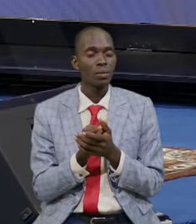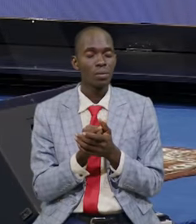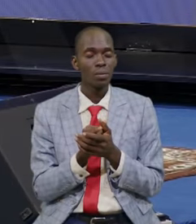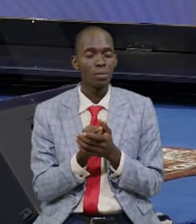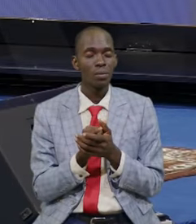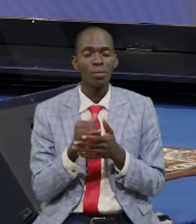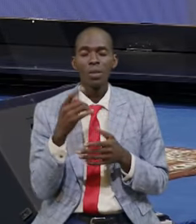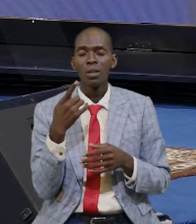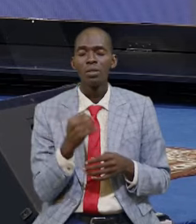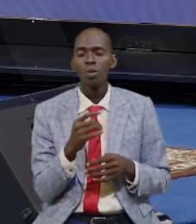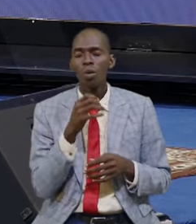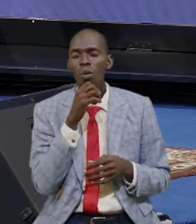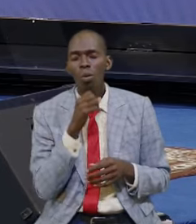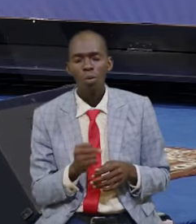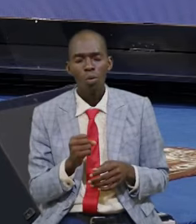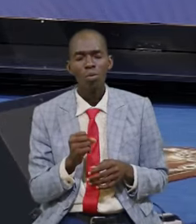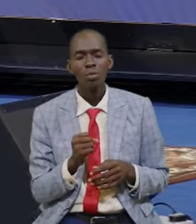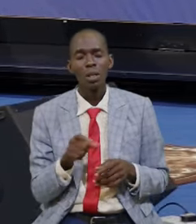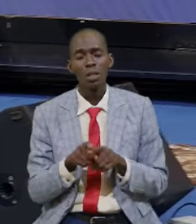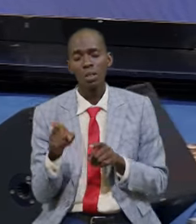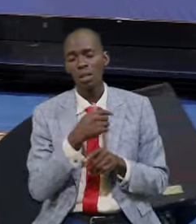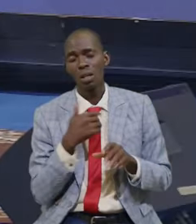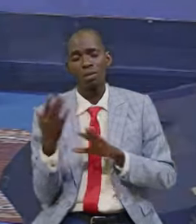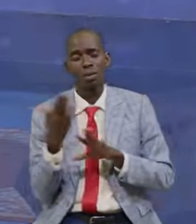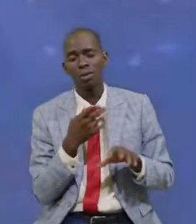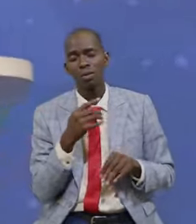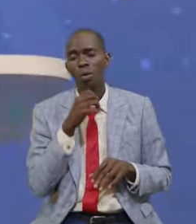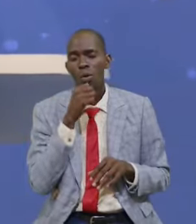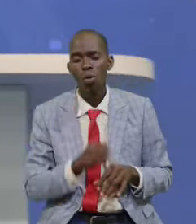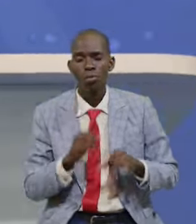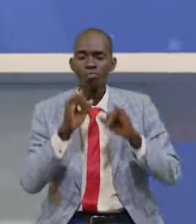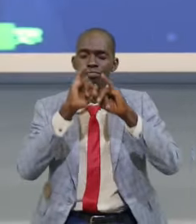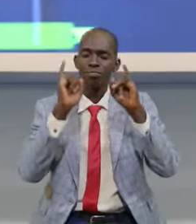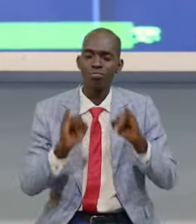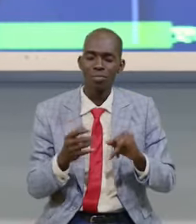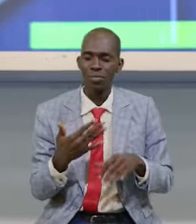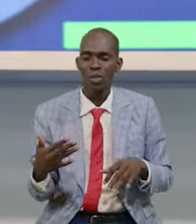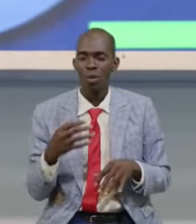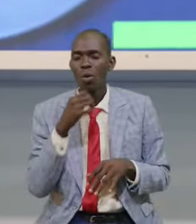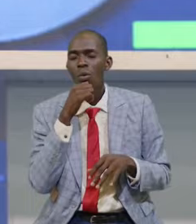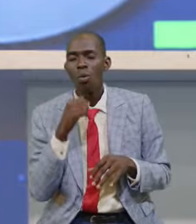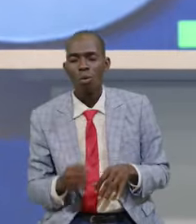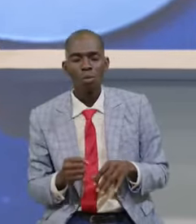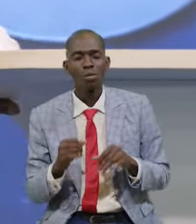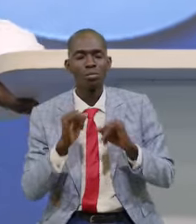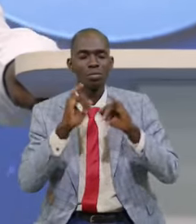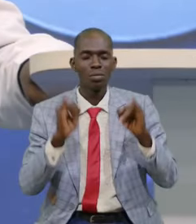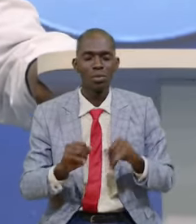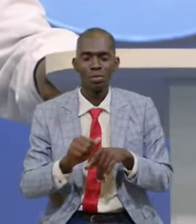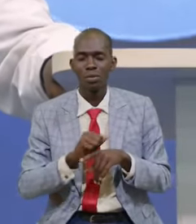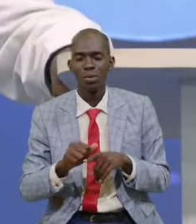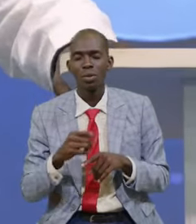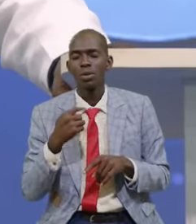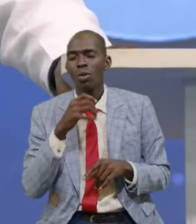the old rituals, the old ceremonies, the old satanic worship.